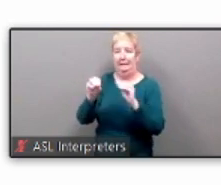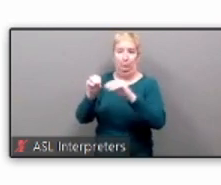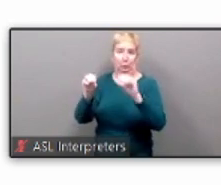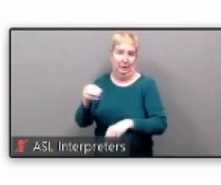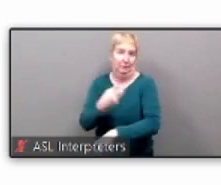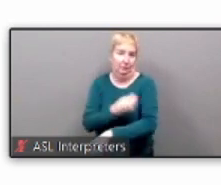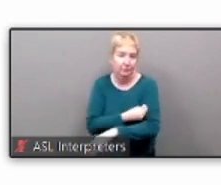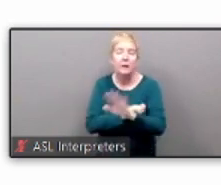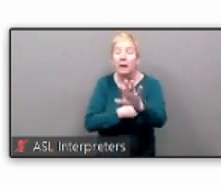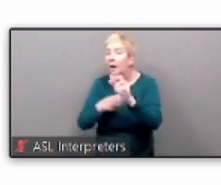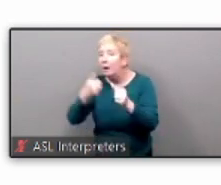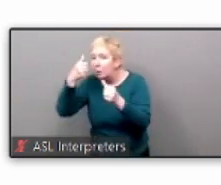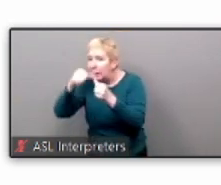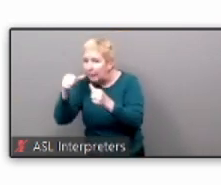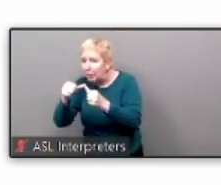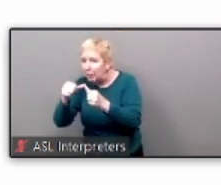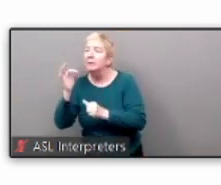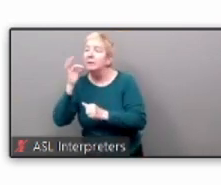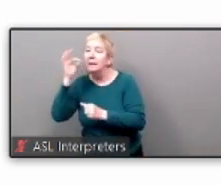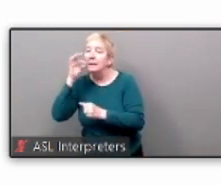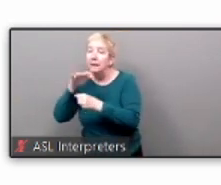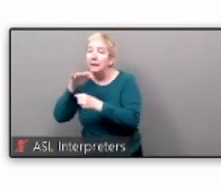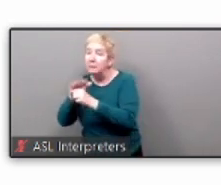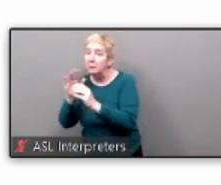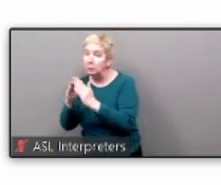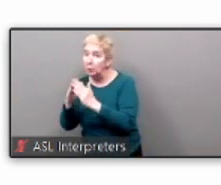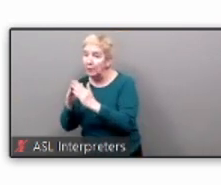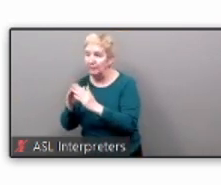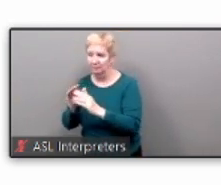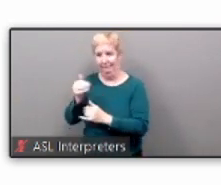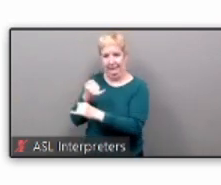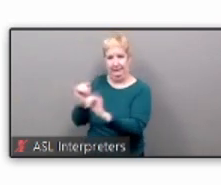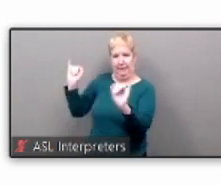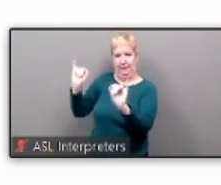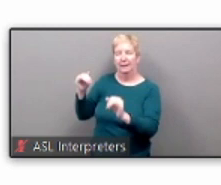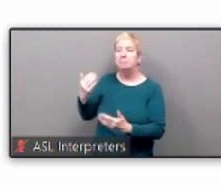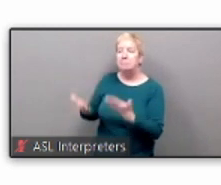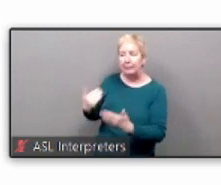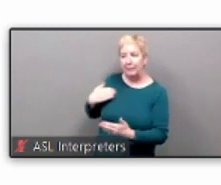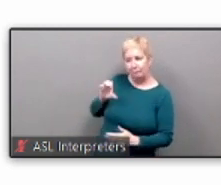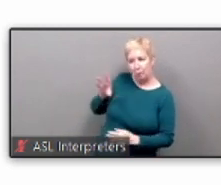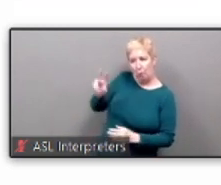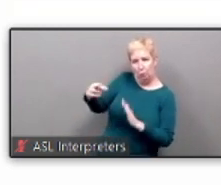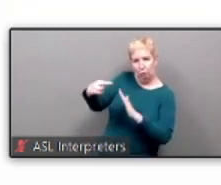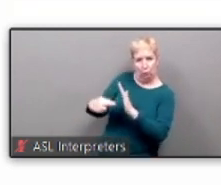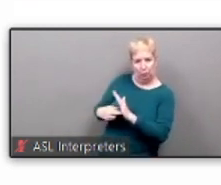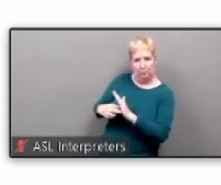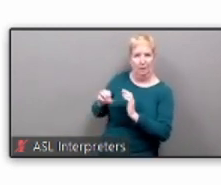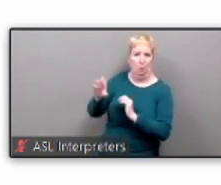sovereign and may operate according to different guidelines. Next slide.